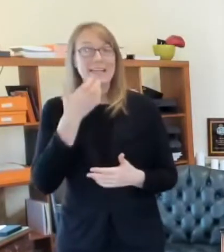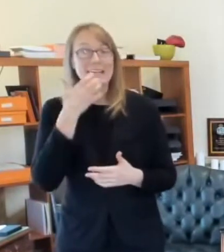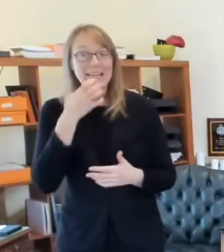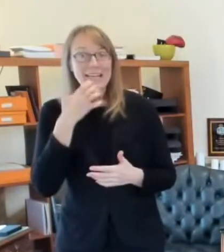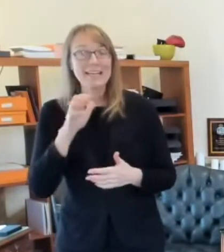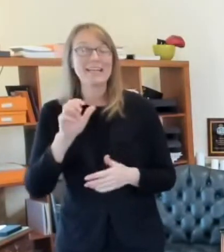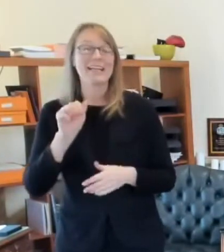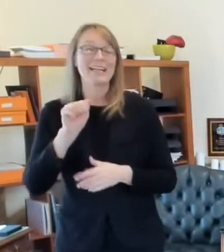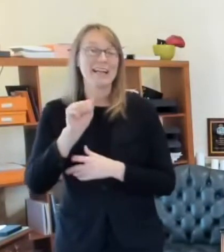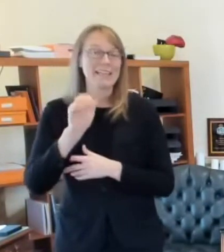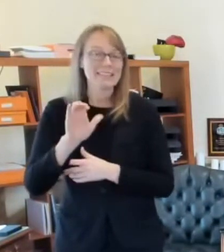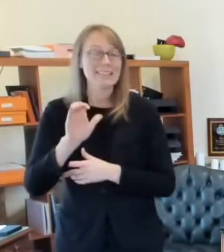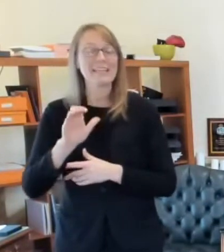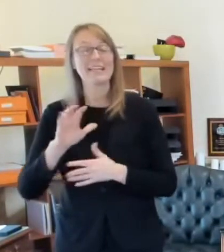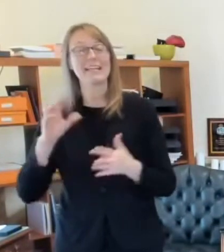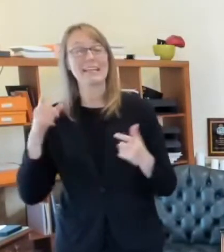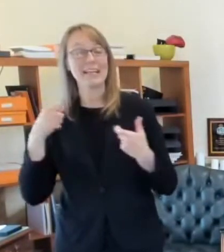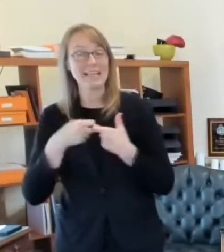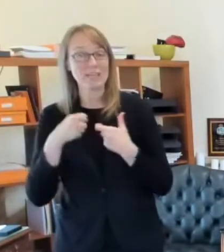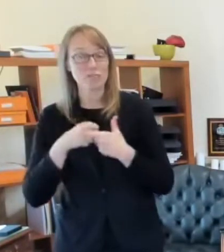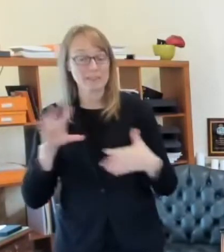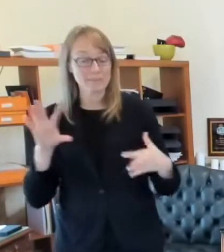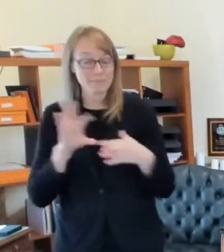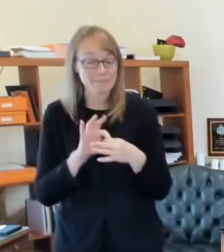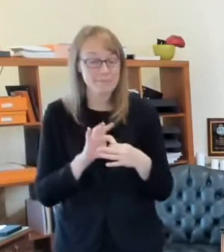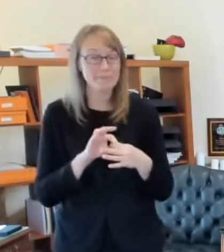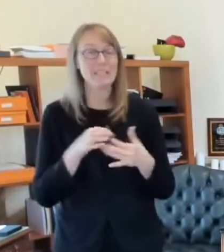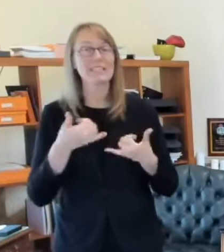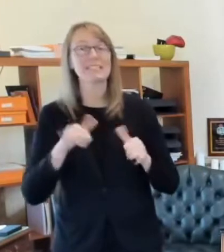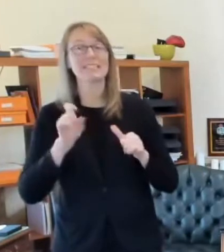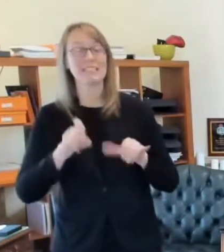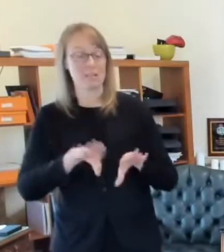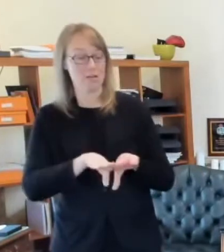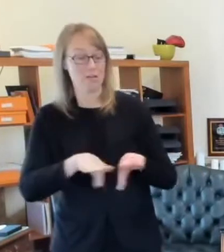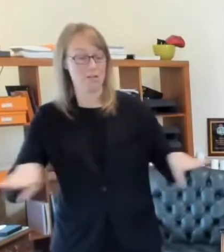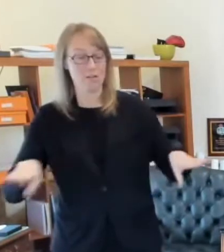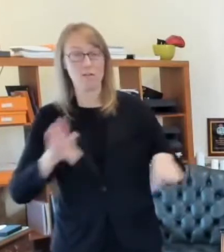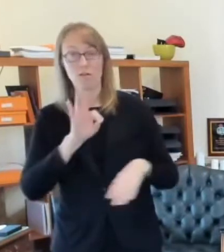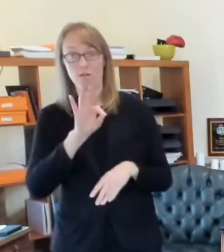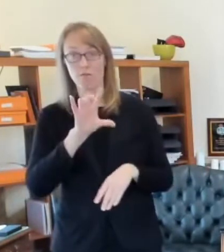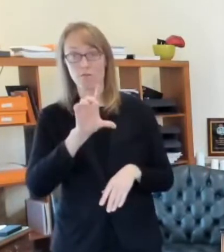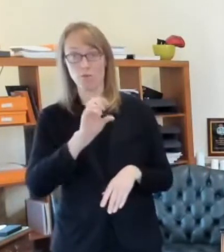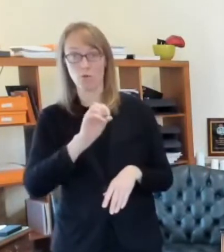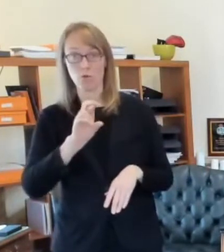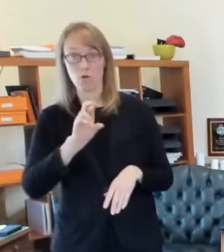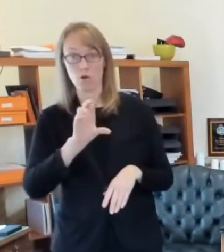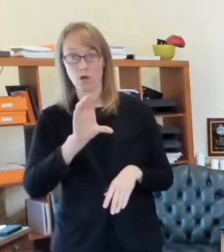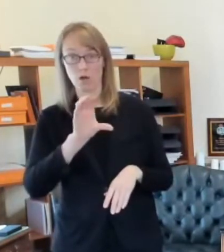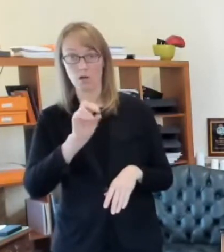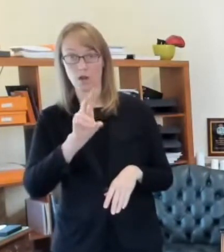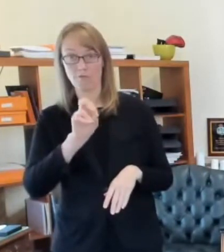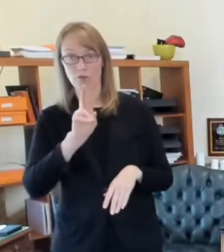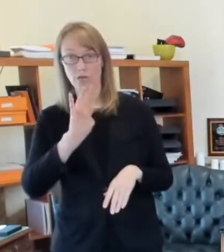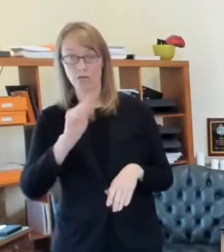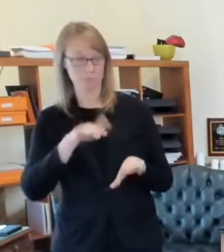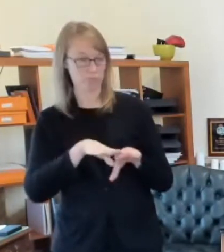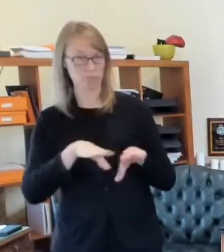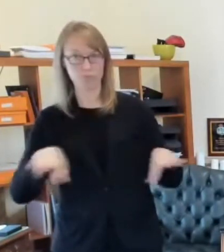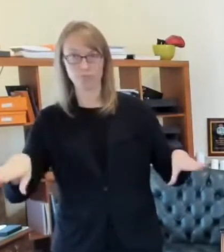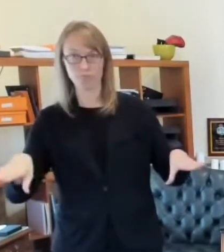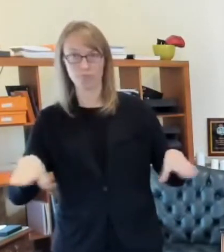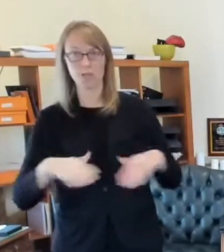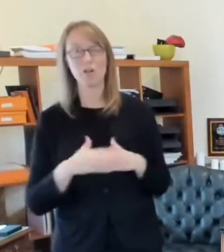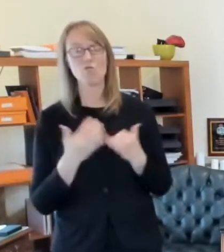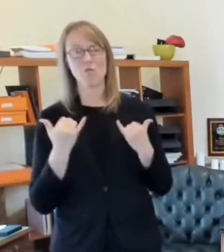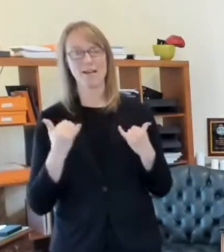We've got a floor covering that needs to go down. But they're being put in place now. They're being leveled.